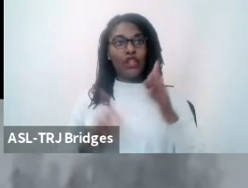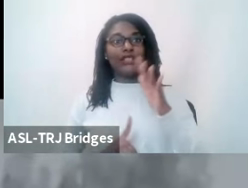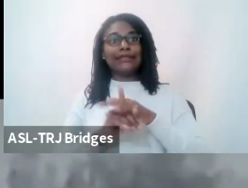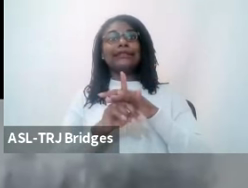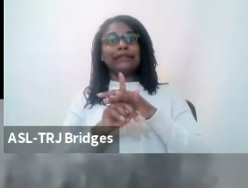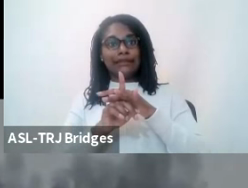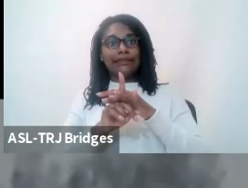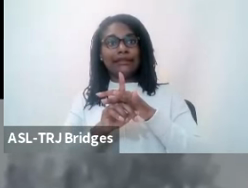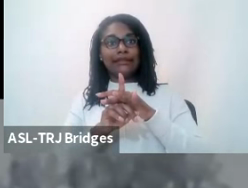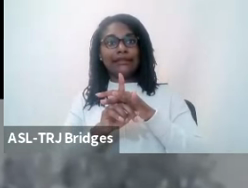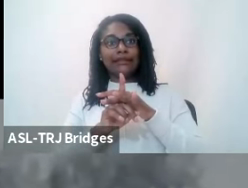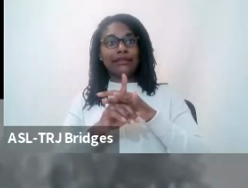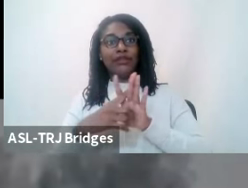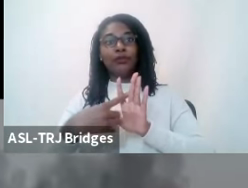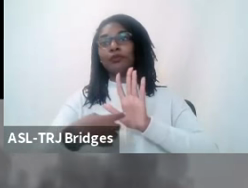presence will wreck it.